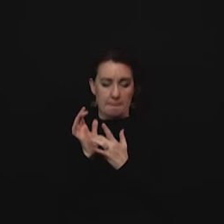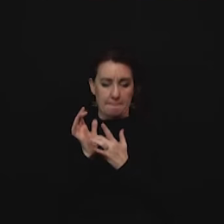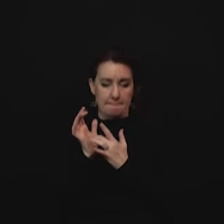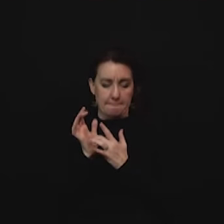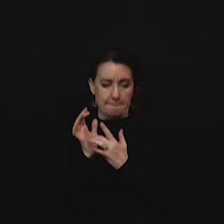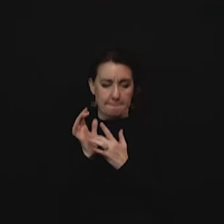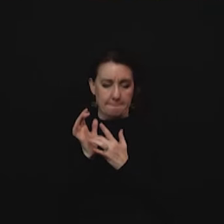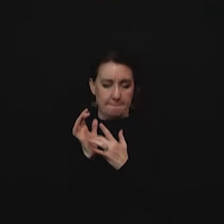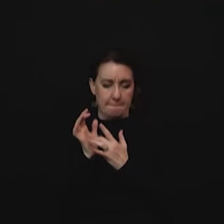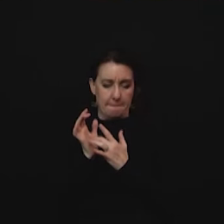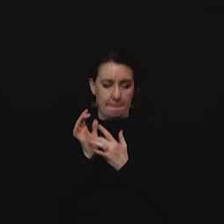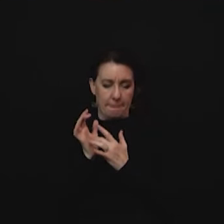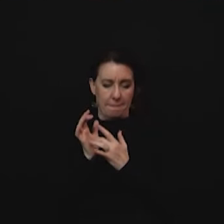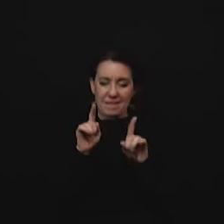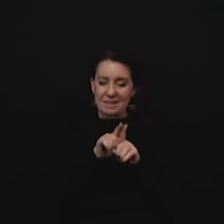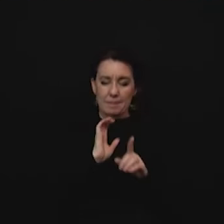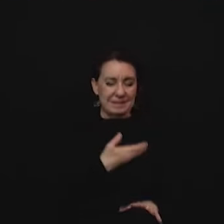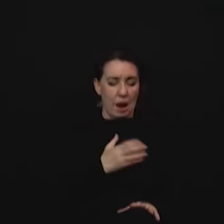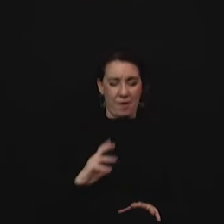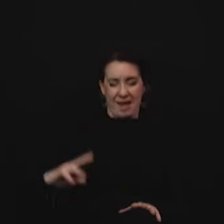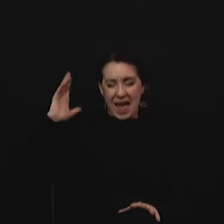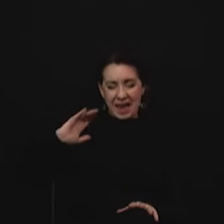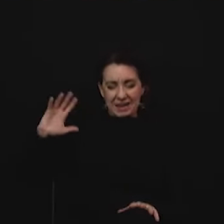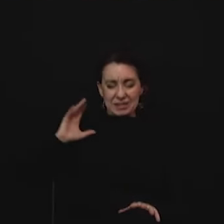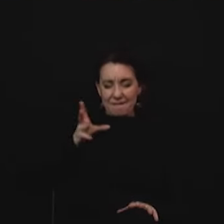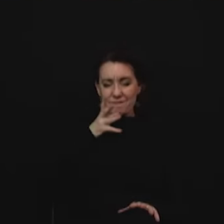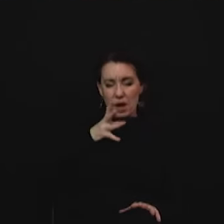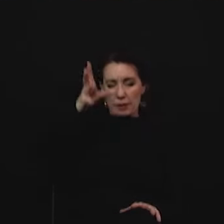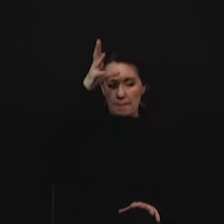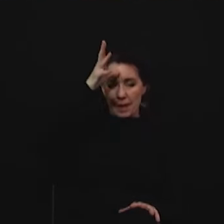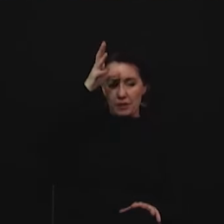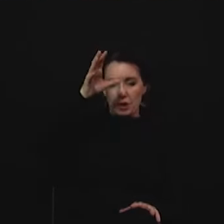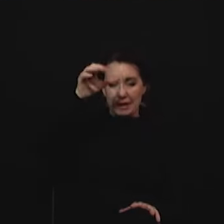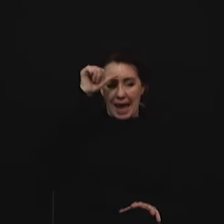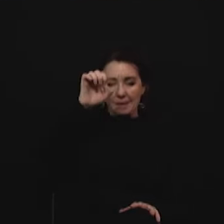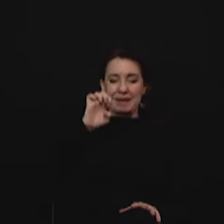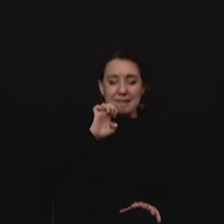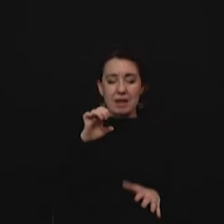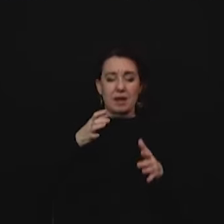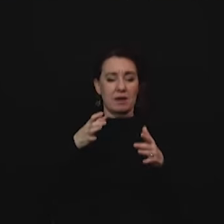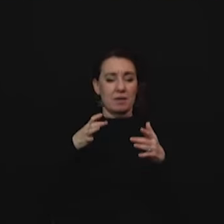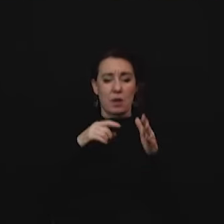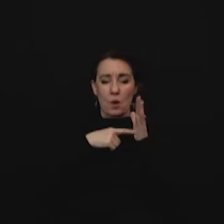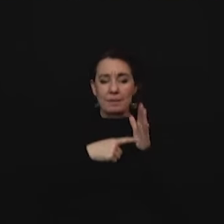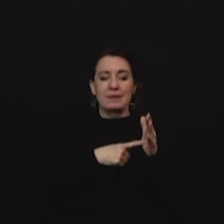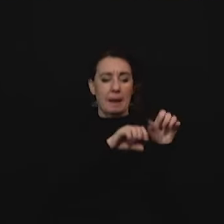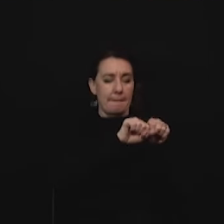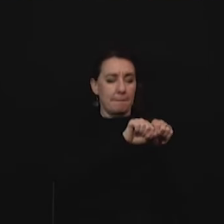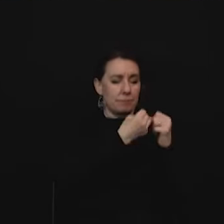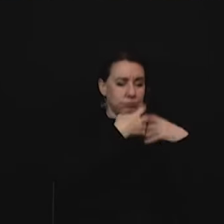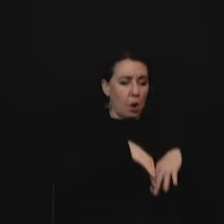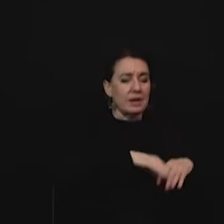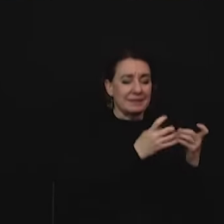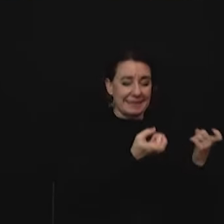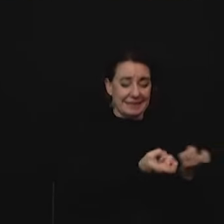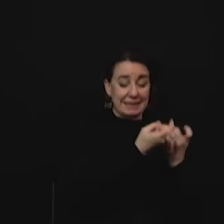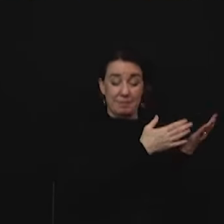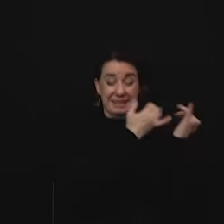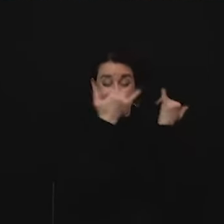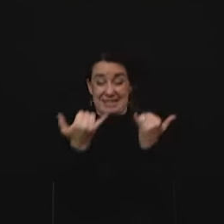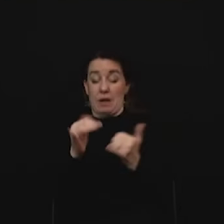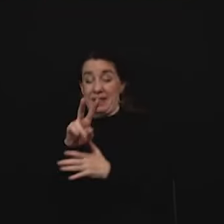Lord, just as our ancient father and mother, Adam and Eve, represent us in the way of brokenness and sin, now, Lord God, the